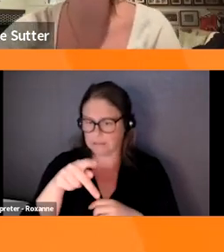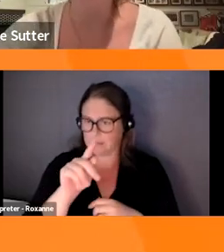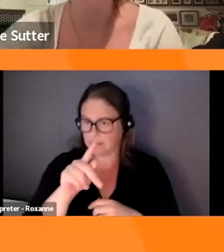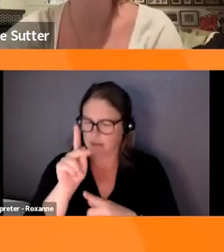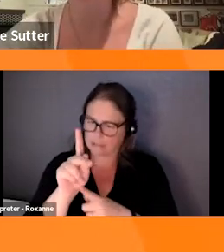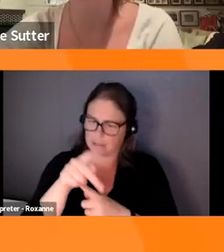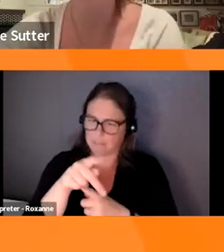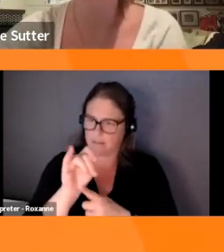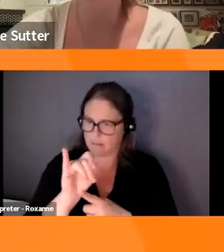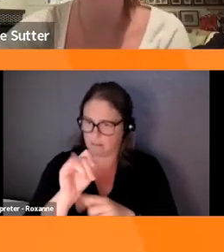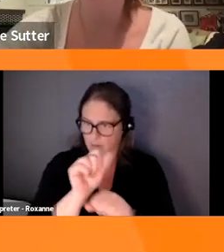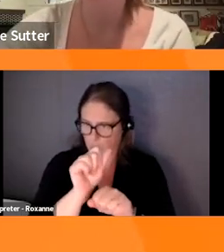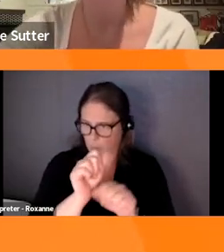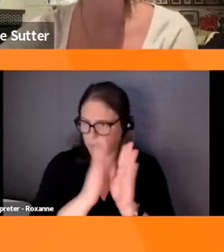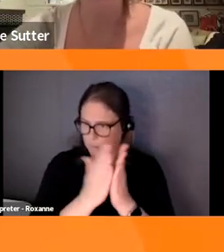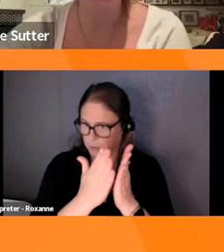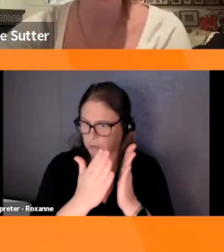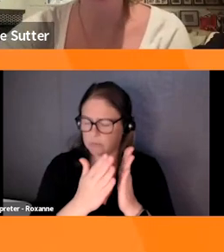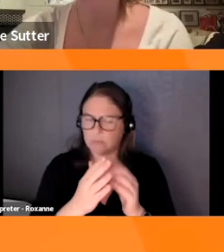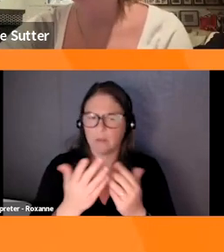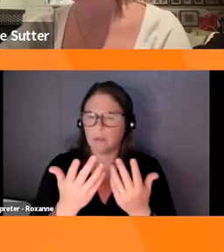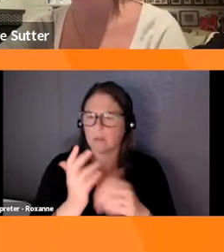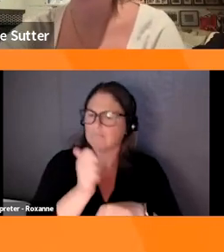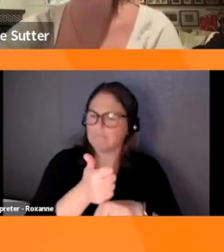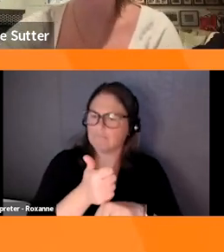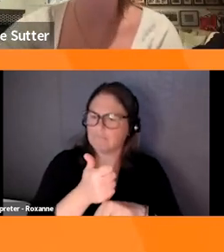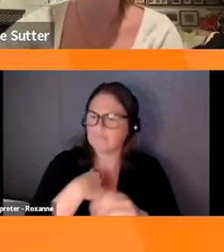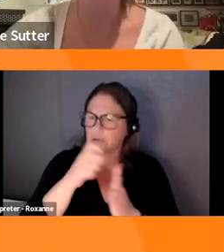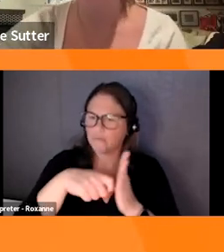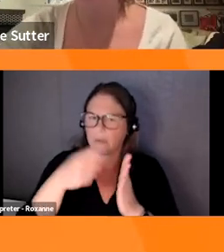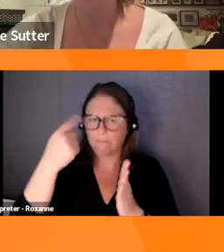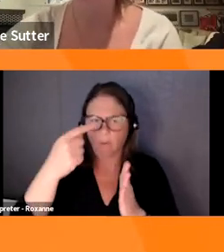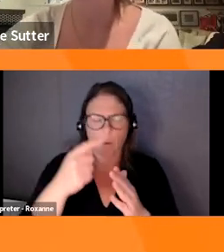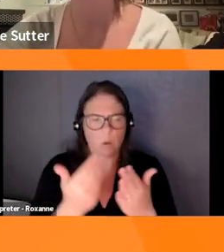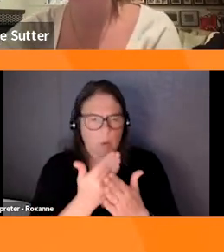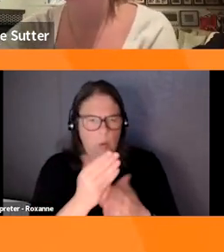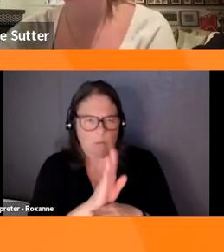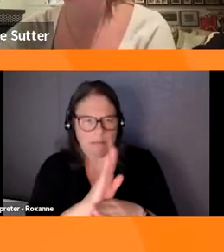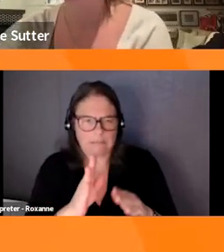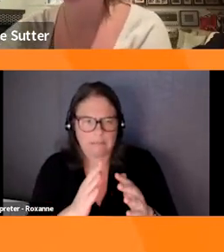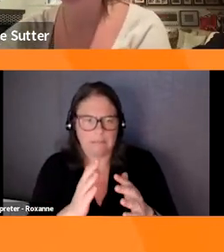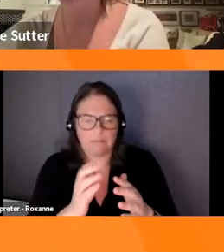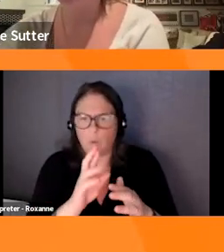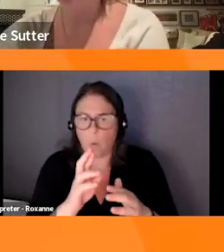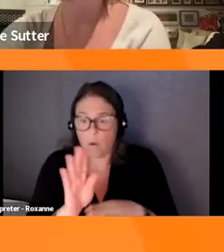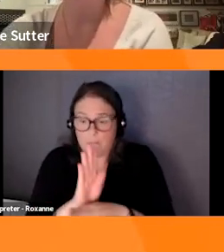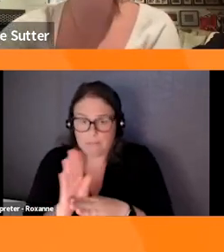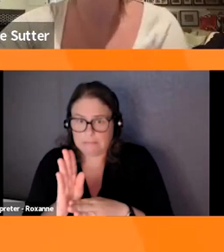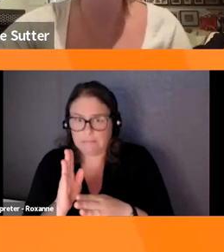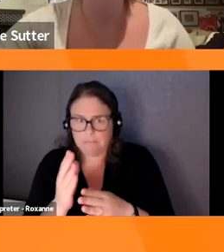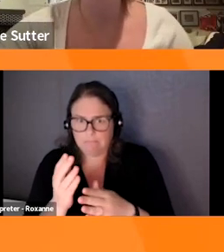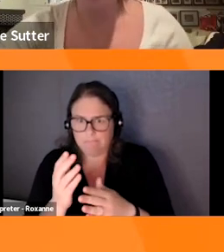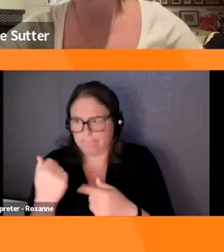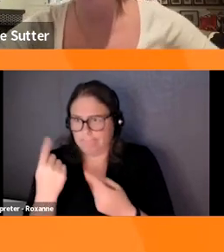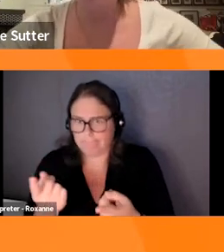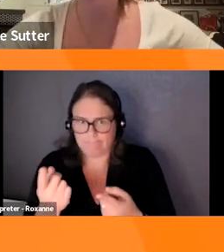So we created this kind of for businesses that are just getting started on their sustainability or ESG journey,